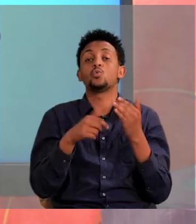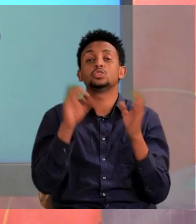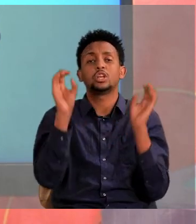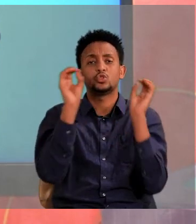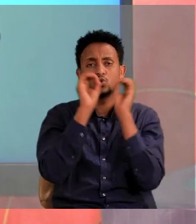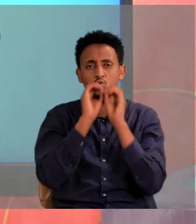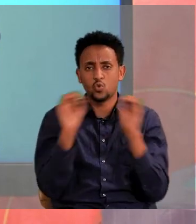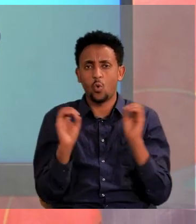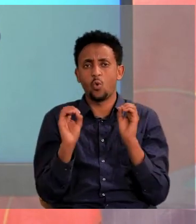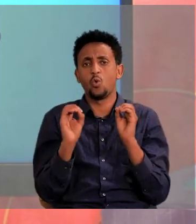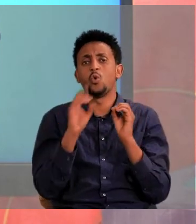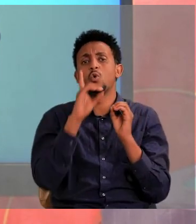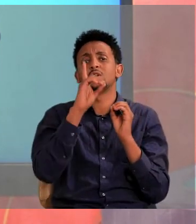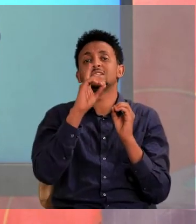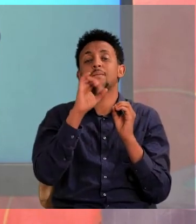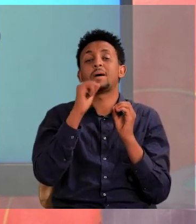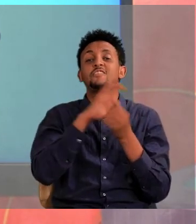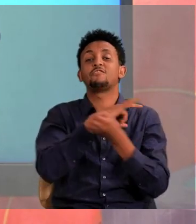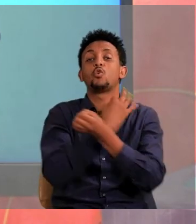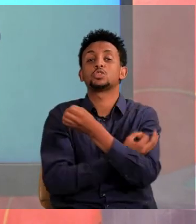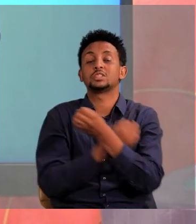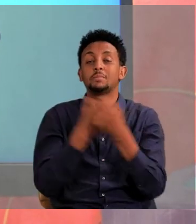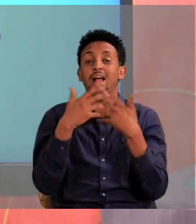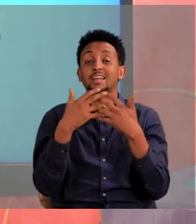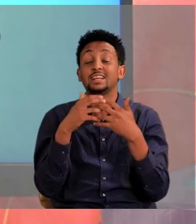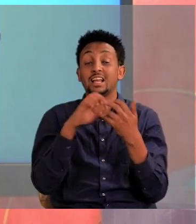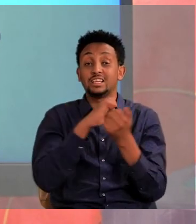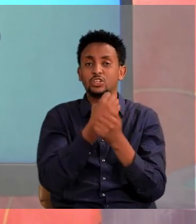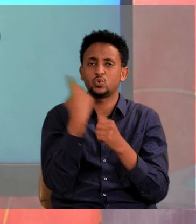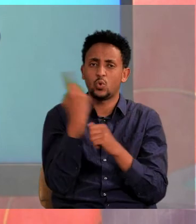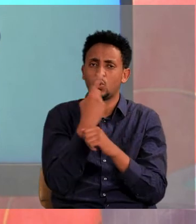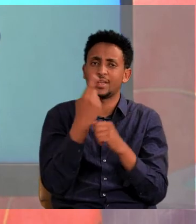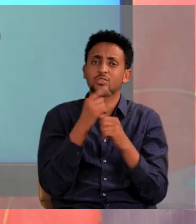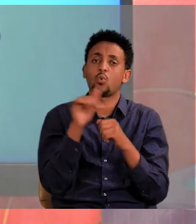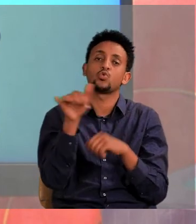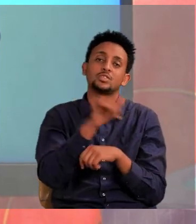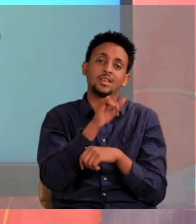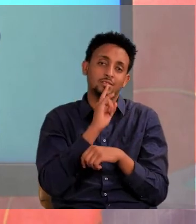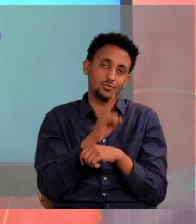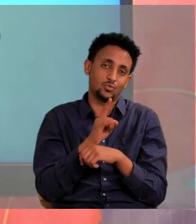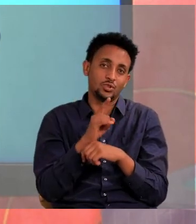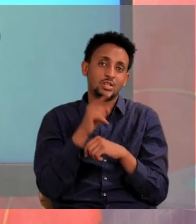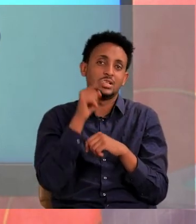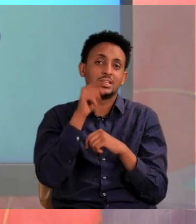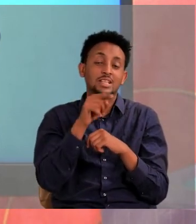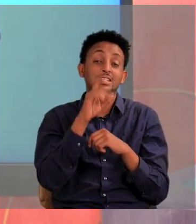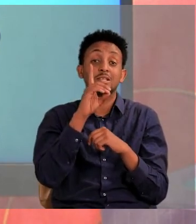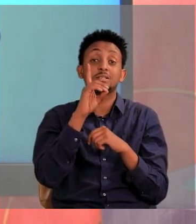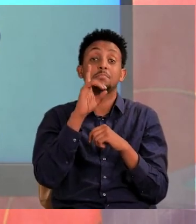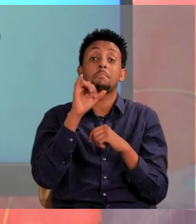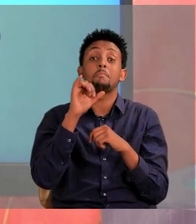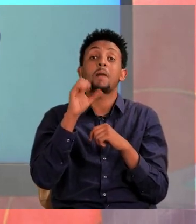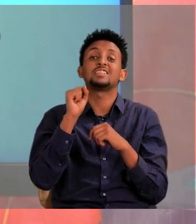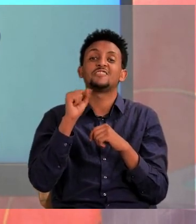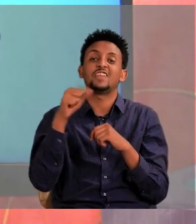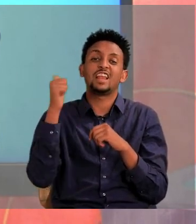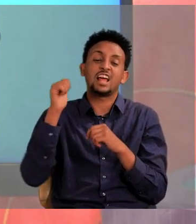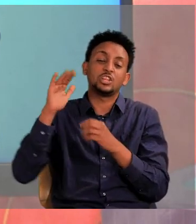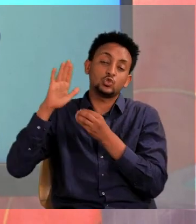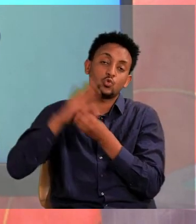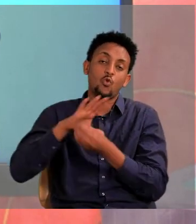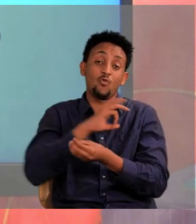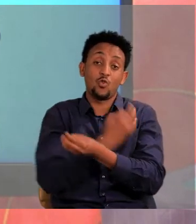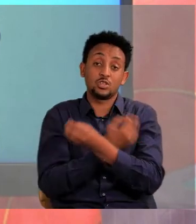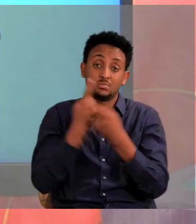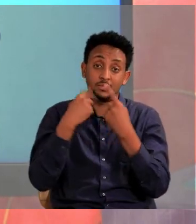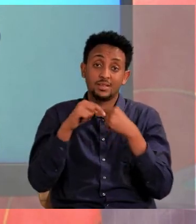no dissipative forces, mechanical energy is always constant. If there are dissipative force, if there are force like frictional